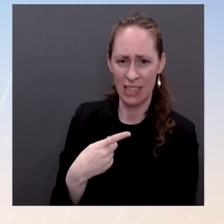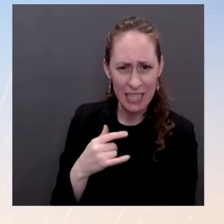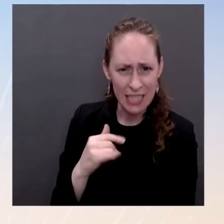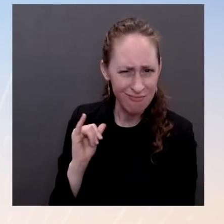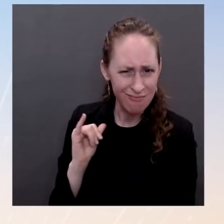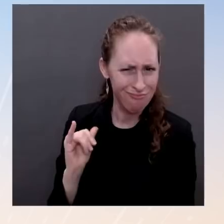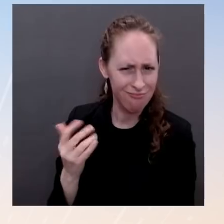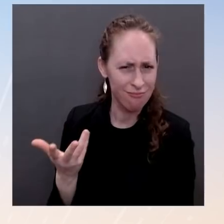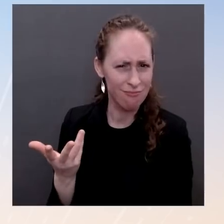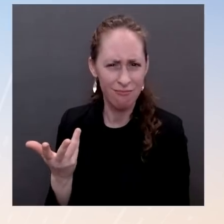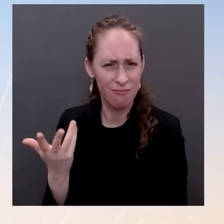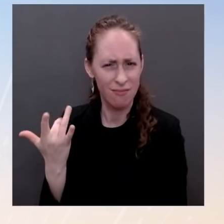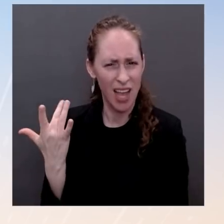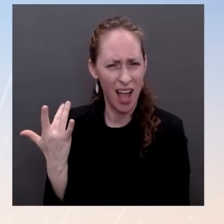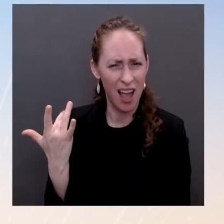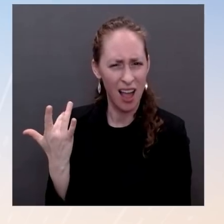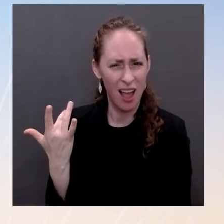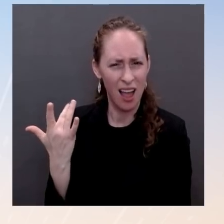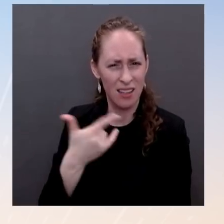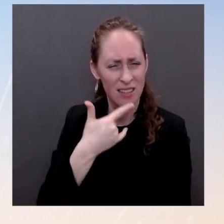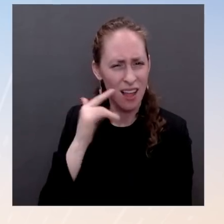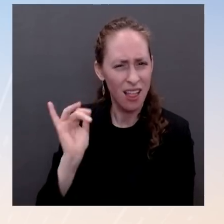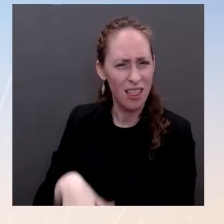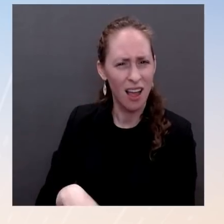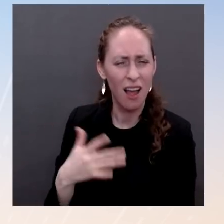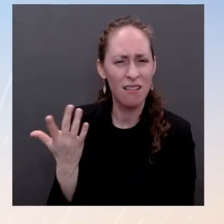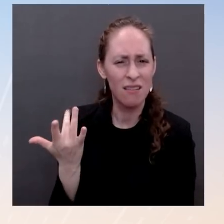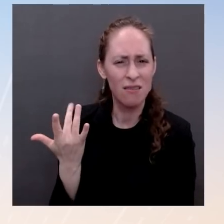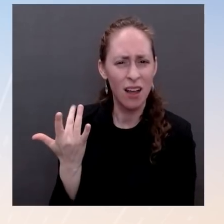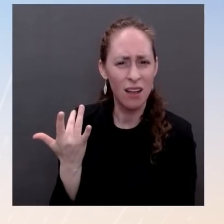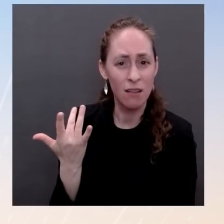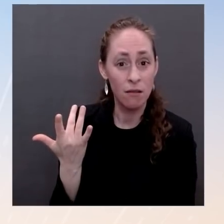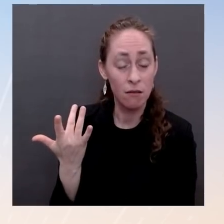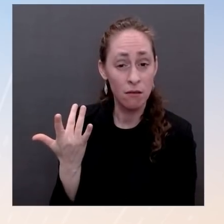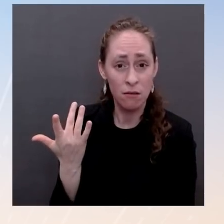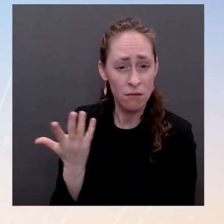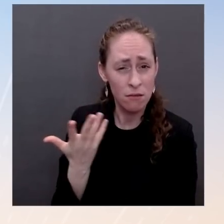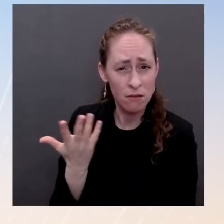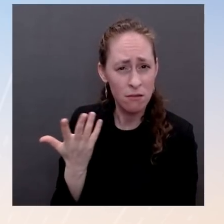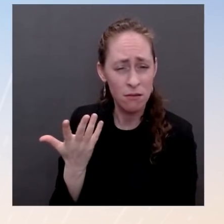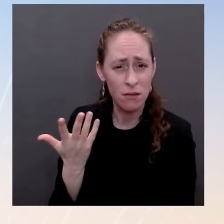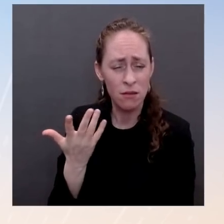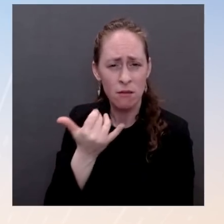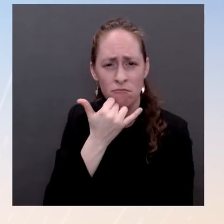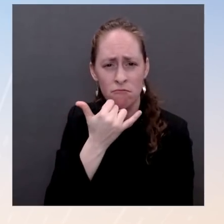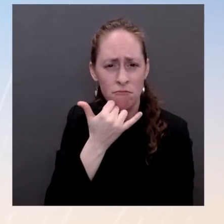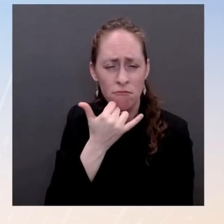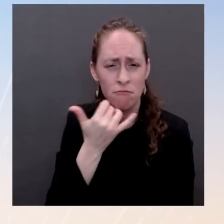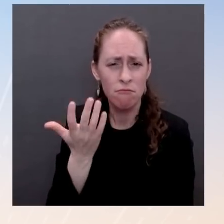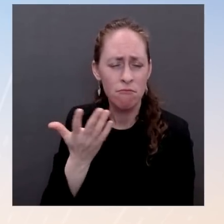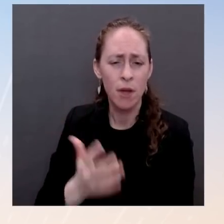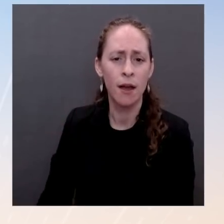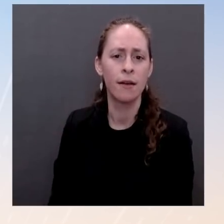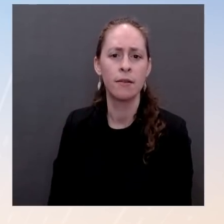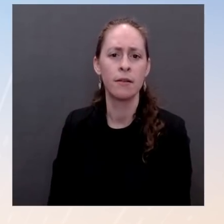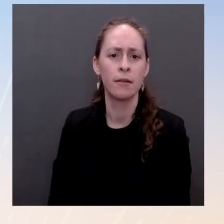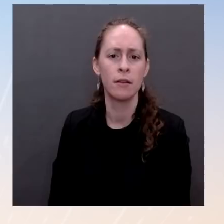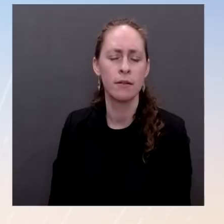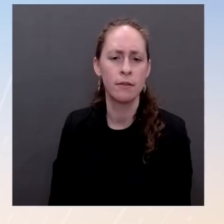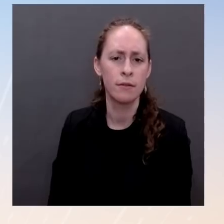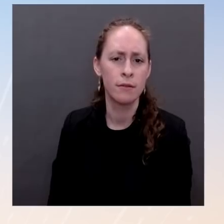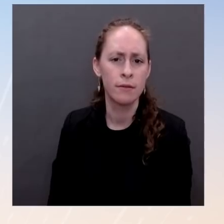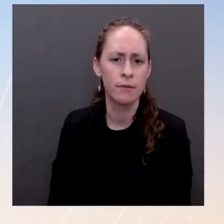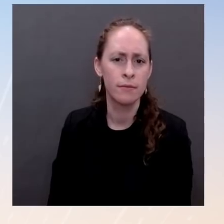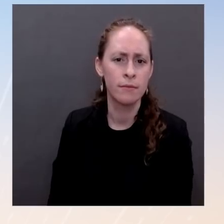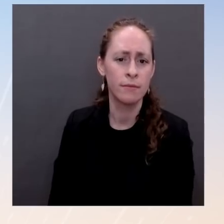or is it a problem with what Secretary Blinken called last mile type stuff, getting shots in arms, to borrow the language of the call? That is